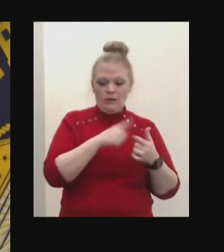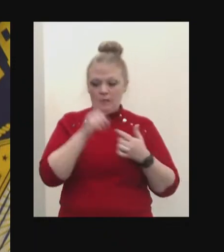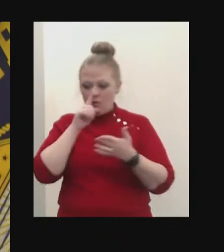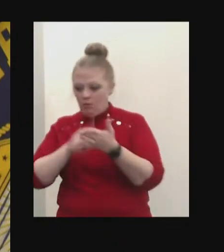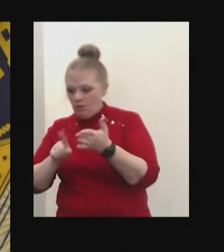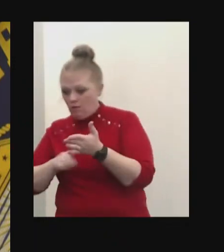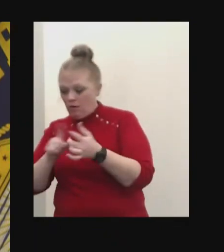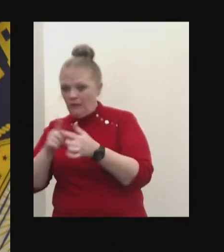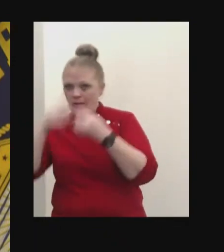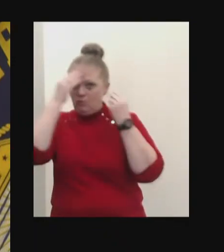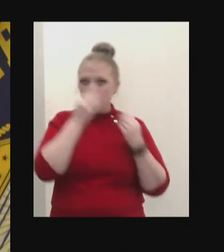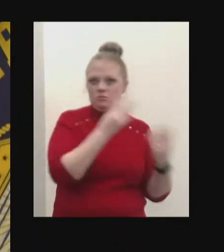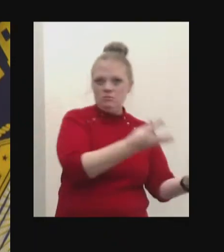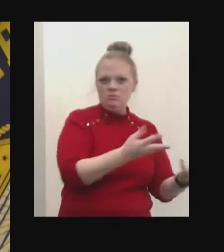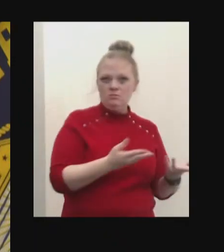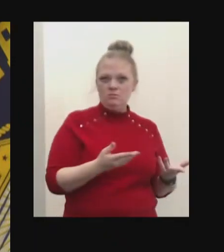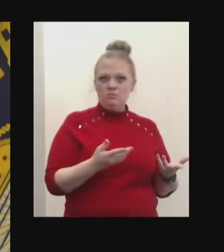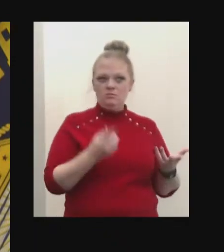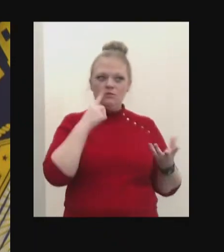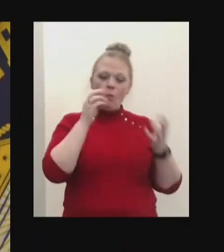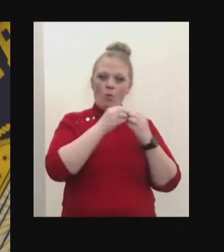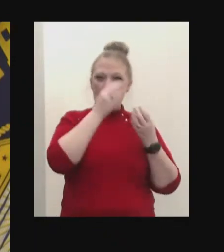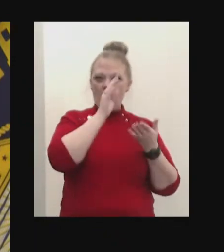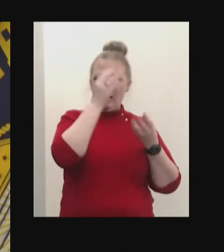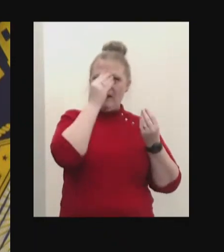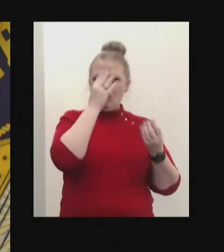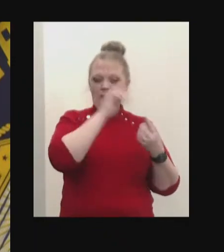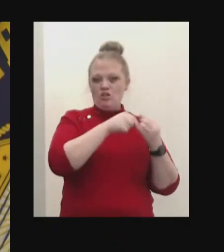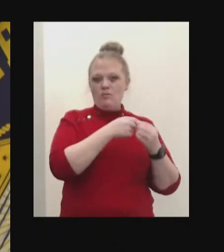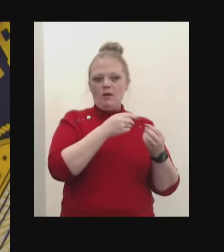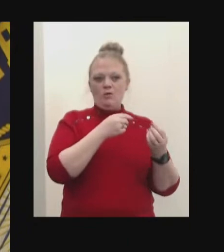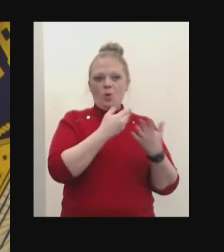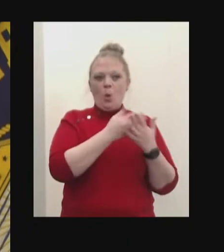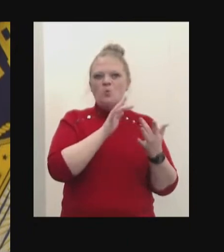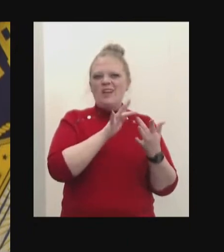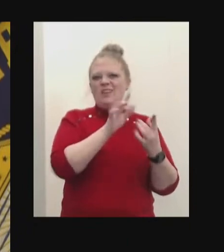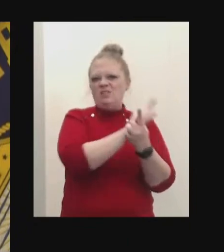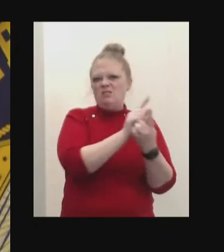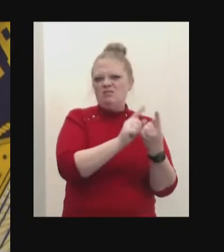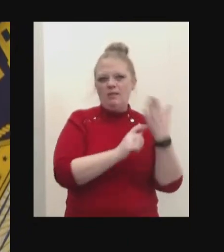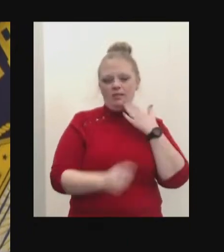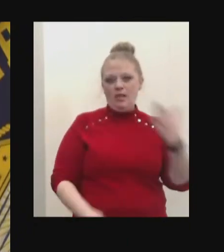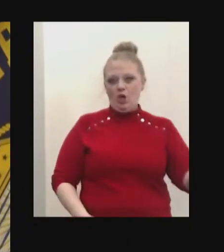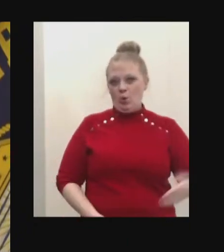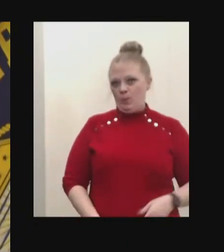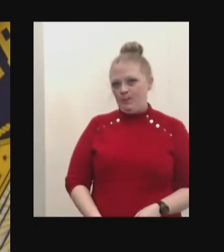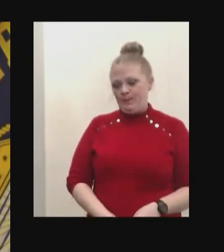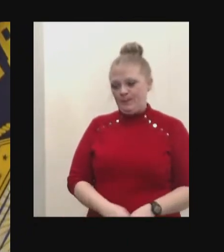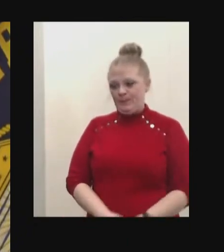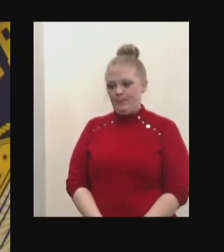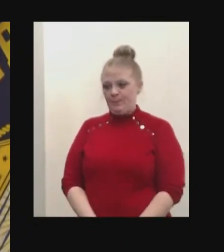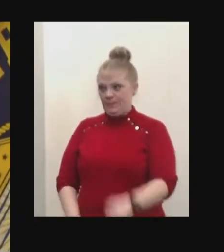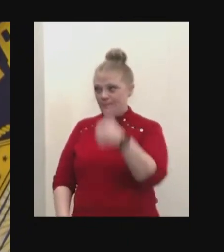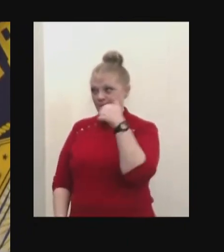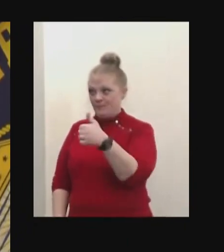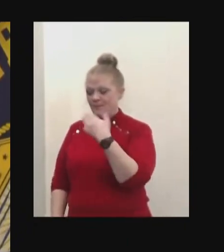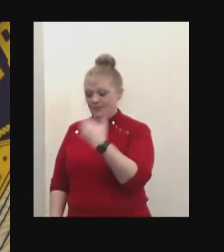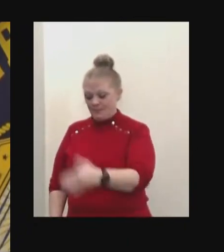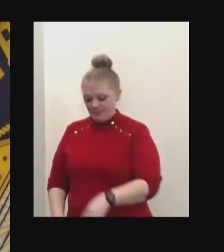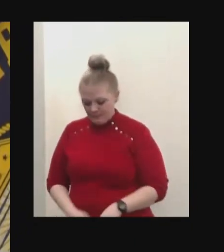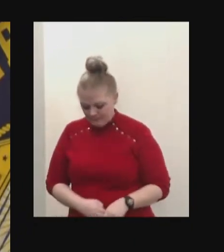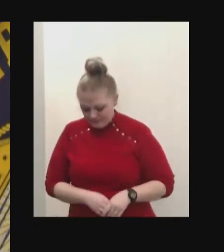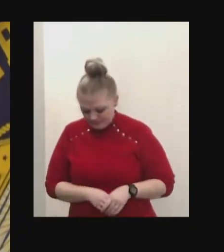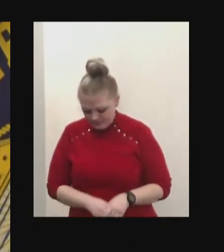get additional information about close contacts. Thanks. Got it. Thank you.